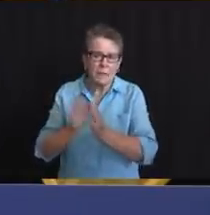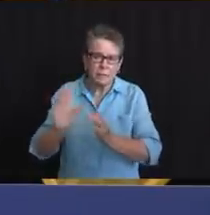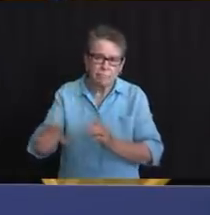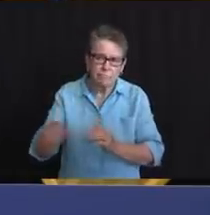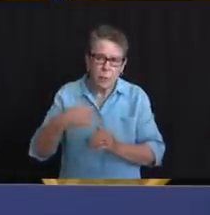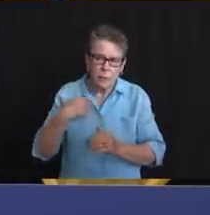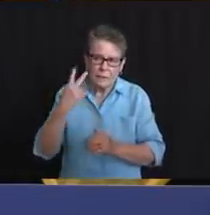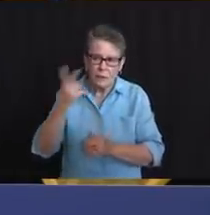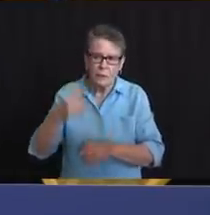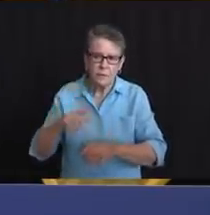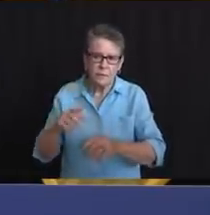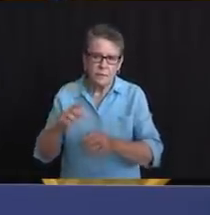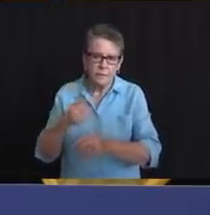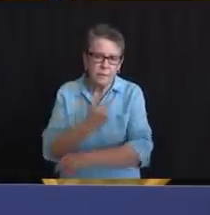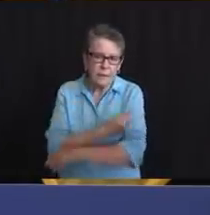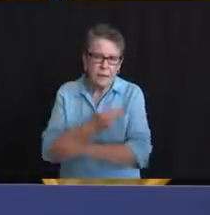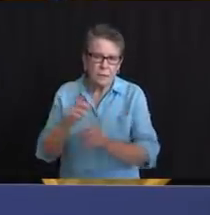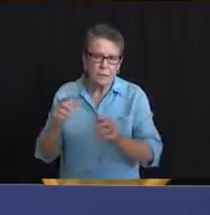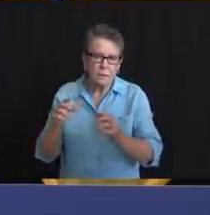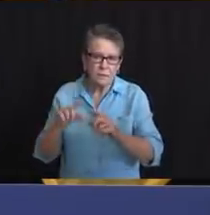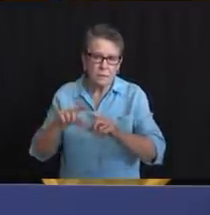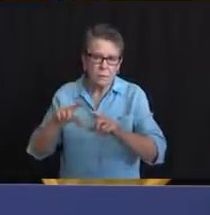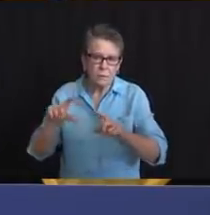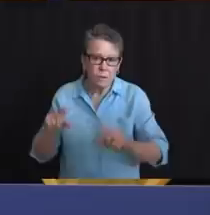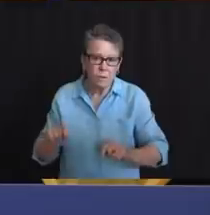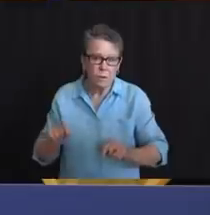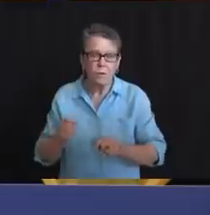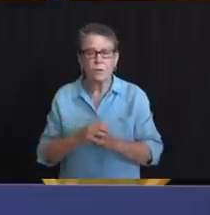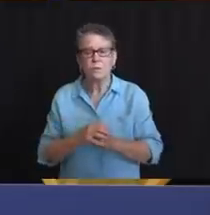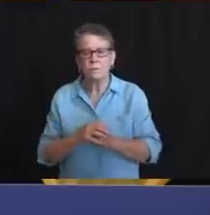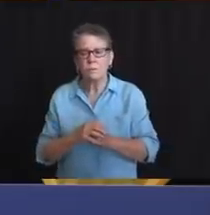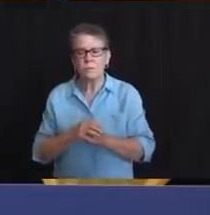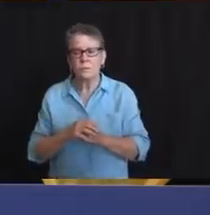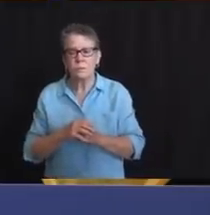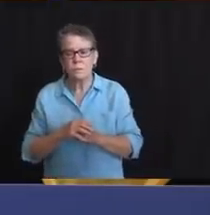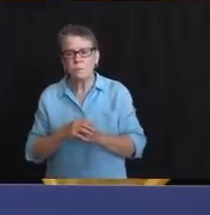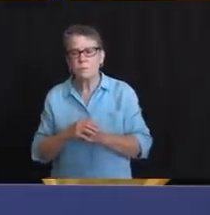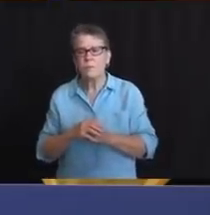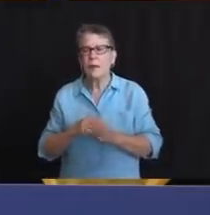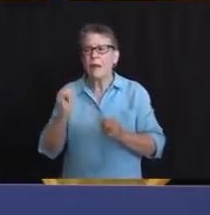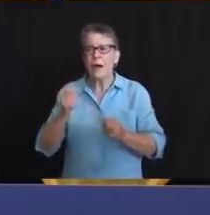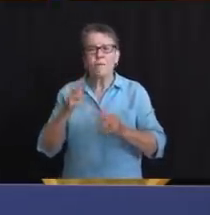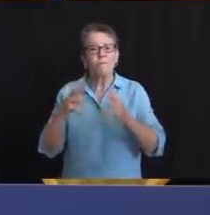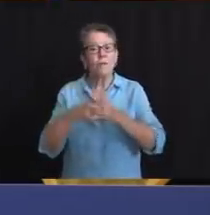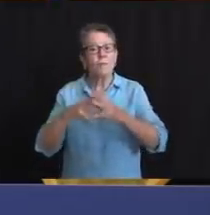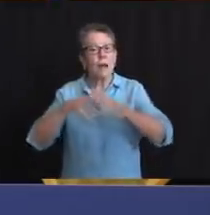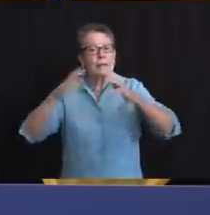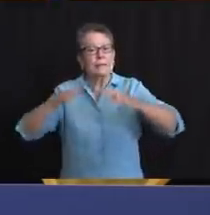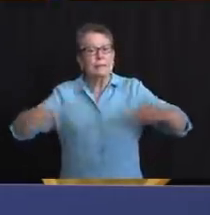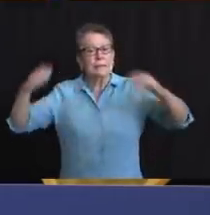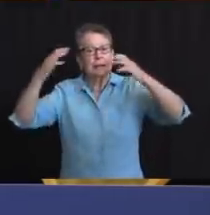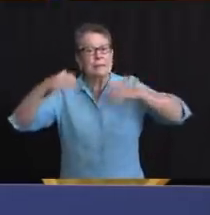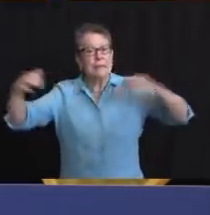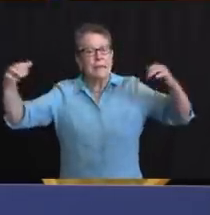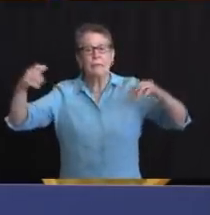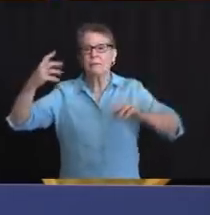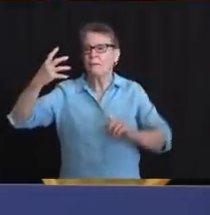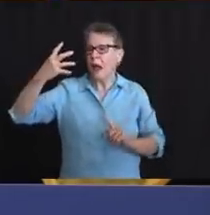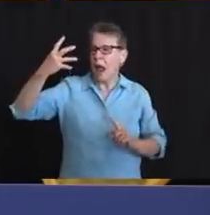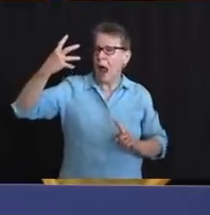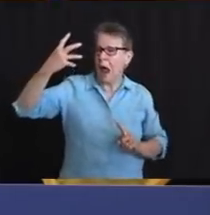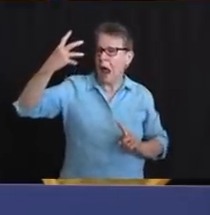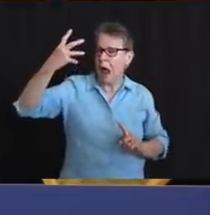You good with that? Yeah, the outdoor portions of MetLife, they can return to full capacity as of this Friday once the 6-foot distancing is